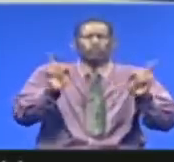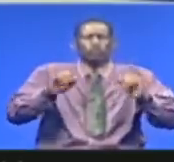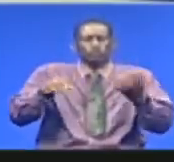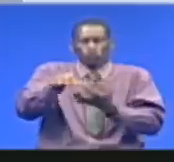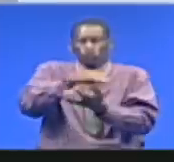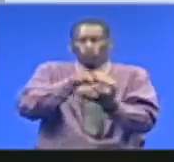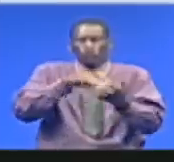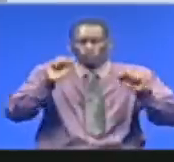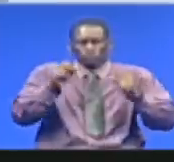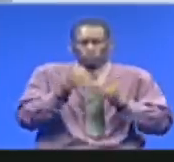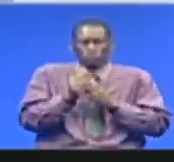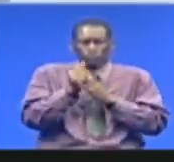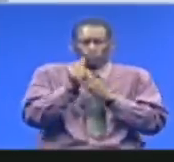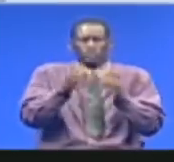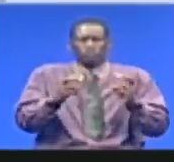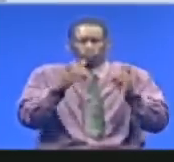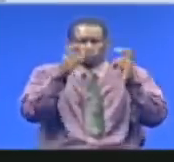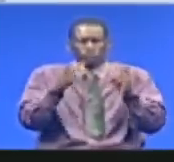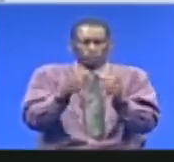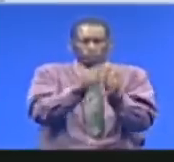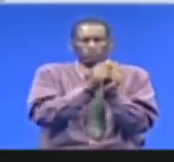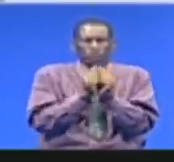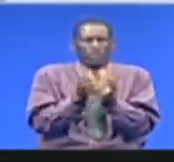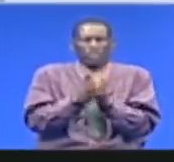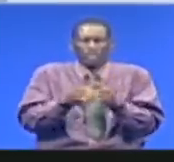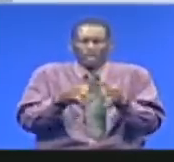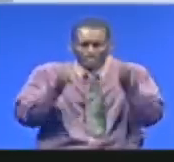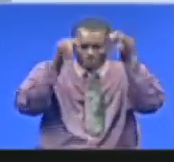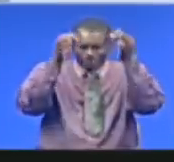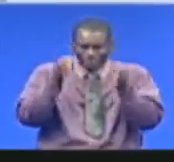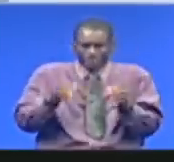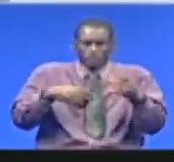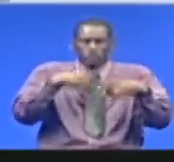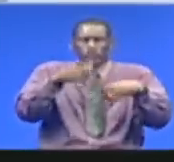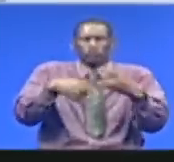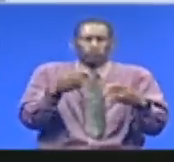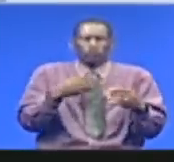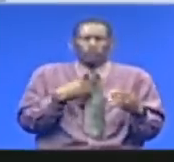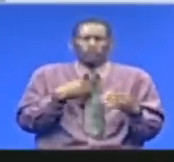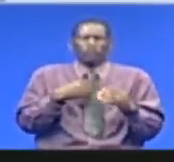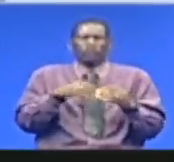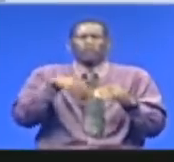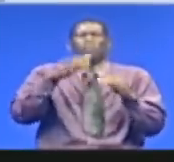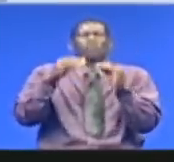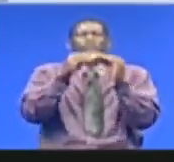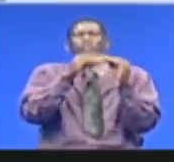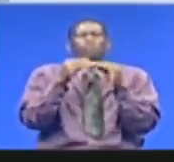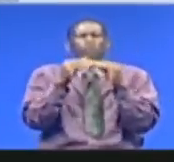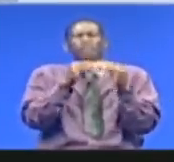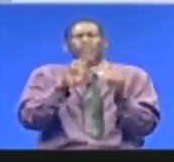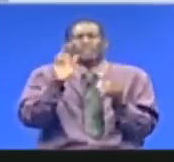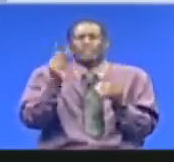possibility of leaders to sit together and the desire to continue having a more democratic